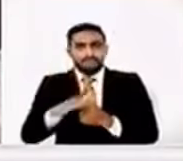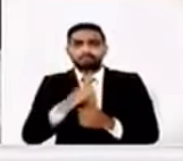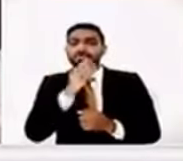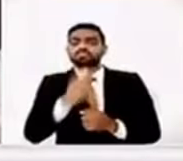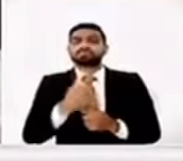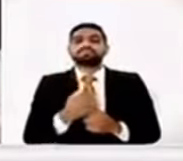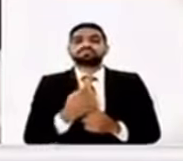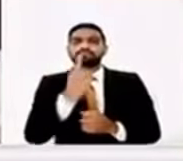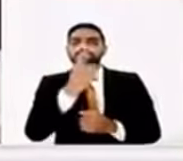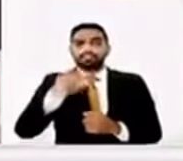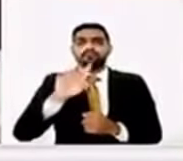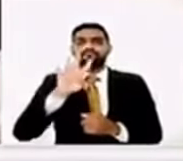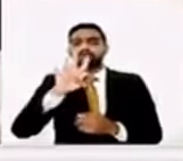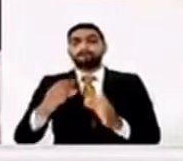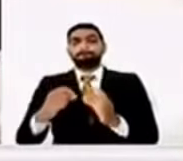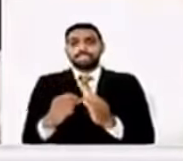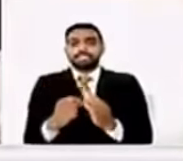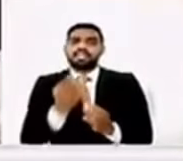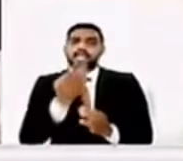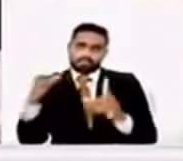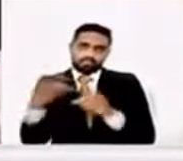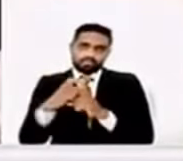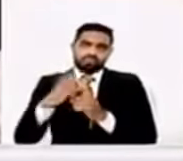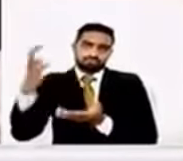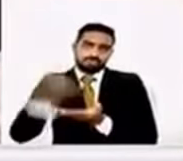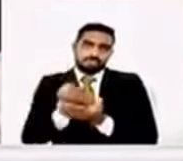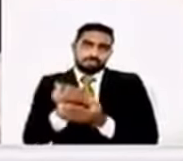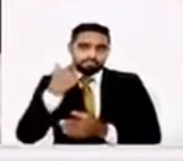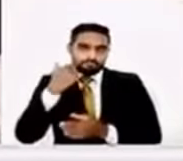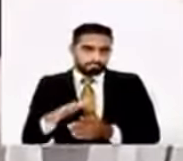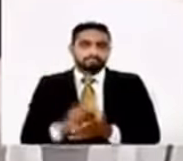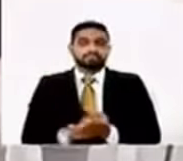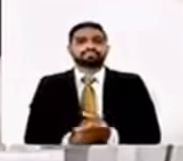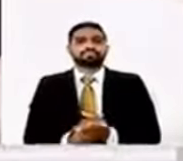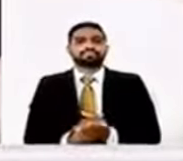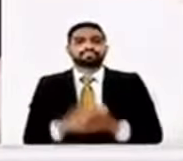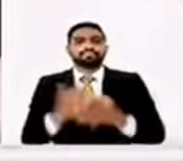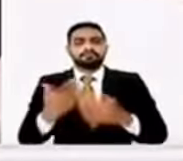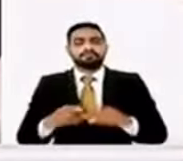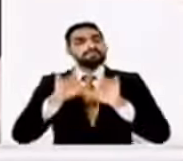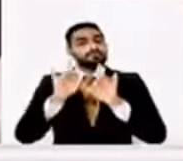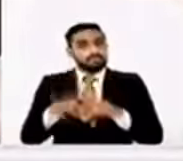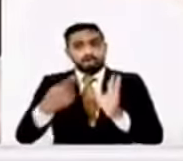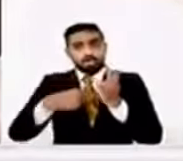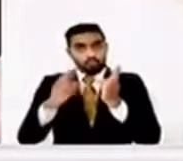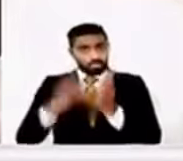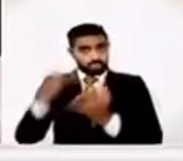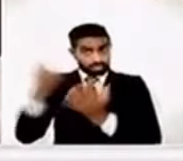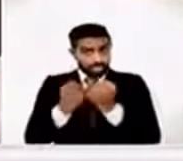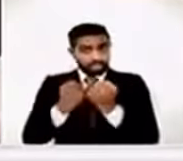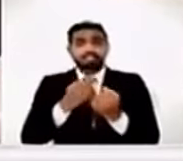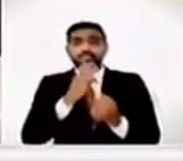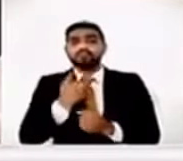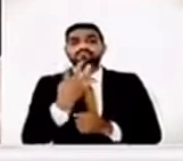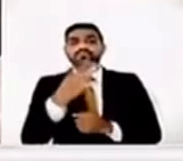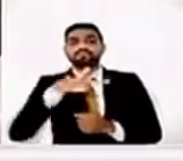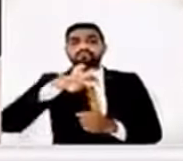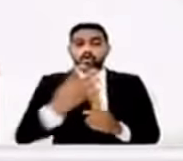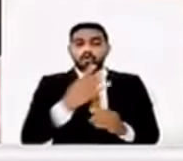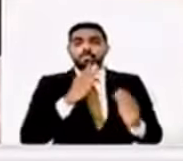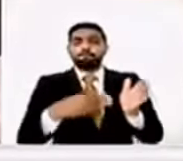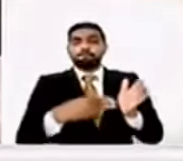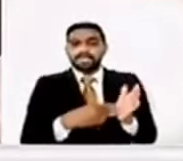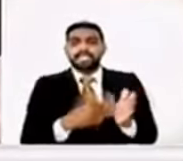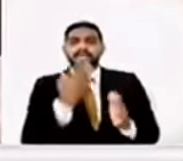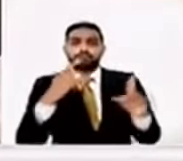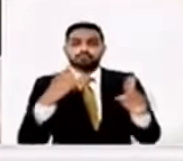$1.4 billion. Also, it is expected to obtain bilateral development loans of approximately $400 million. Since most of these projects